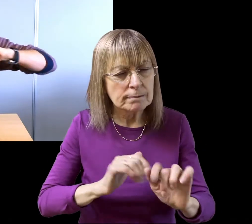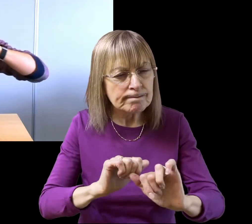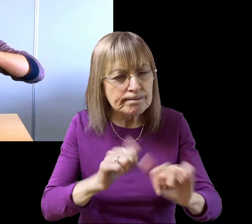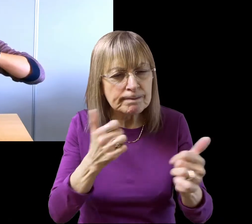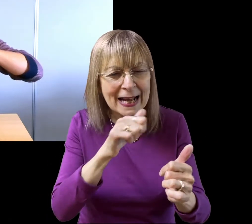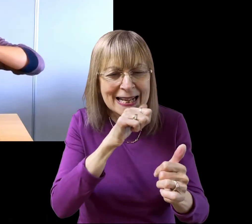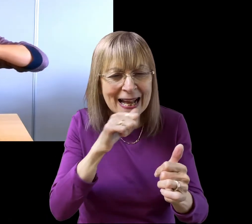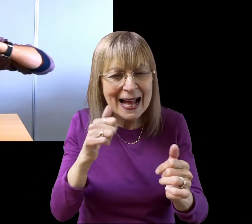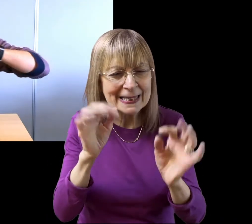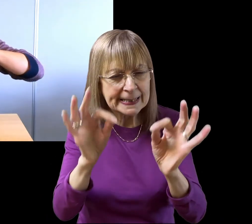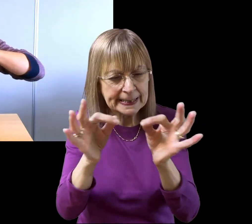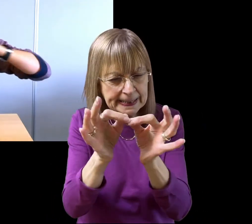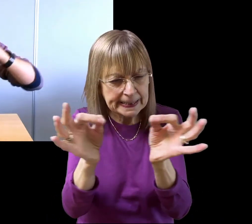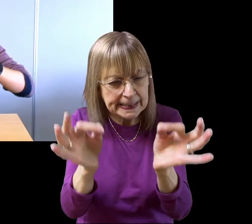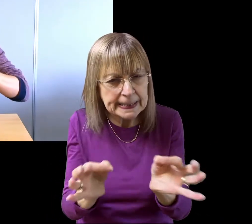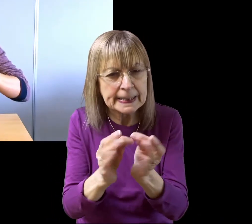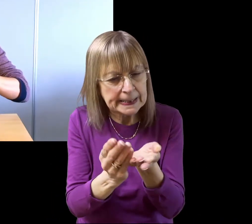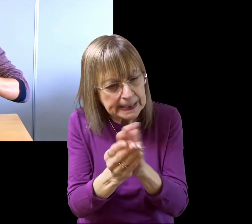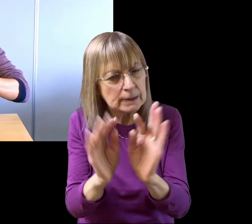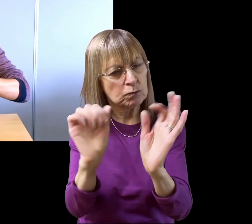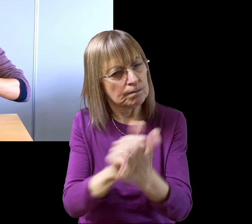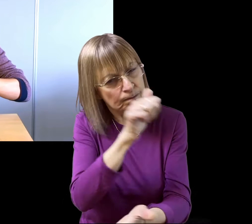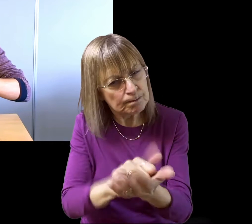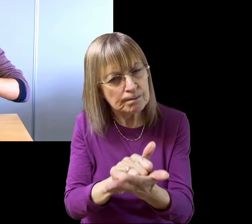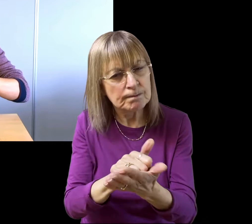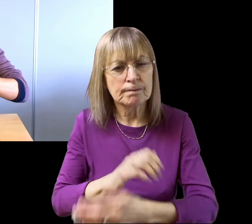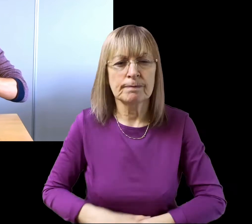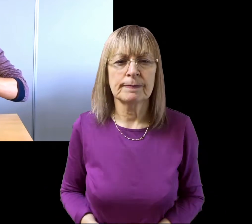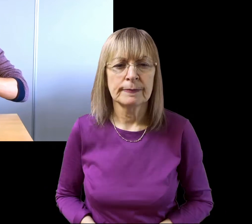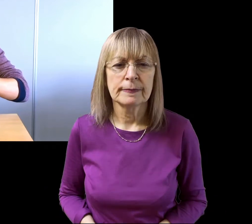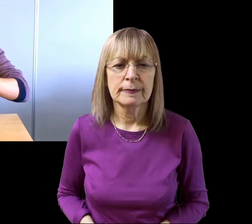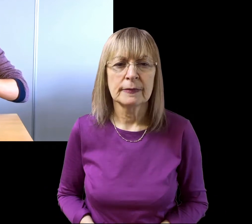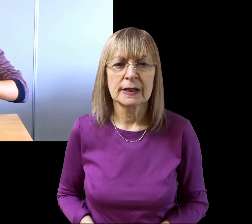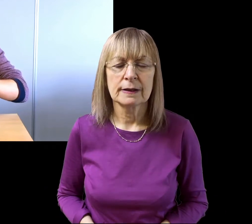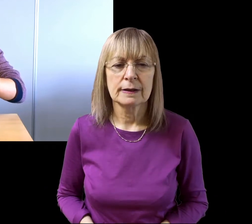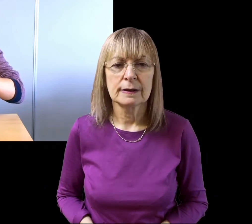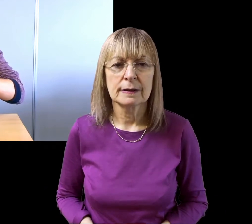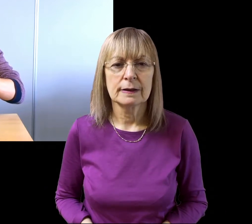careful. Make sure that you do it nice and tight.